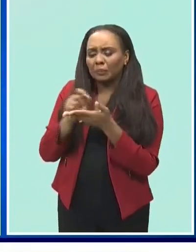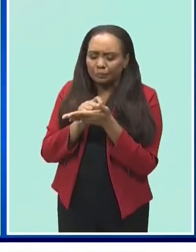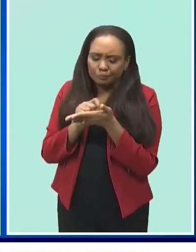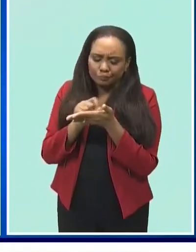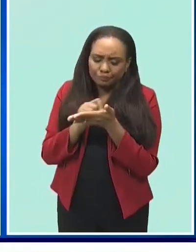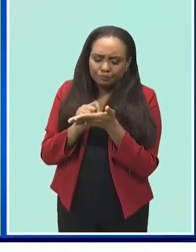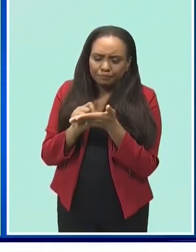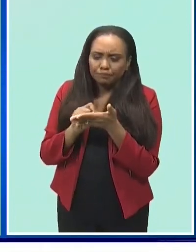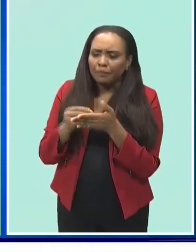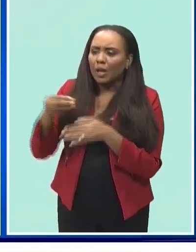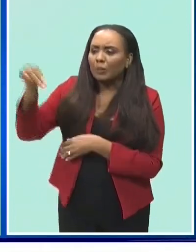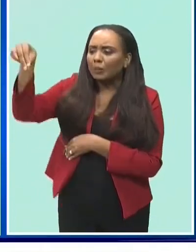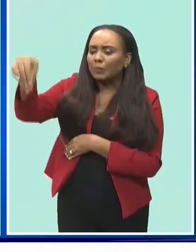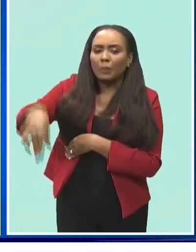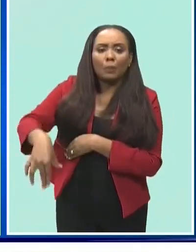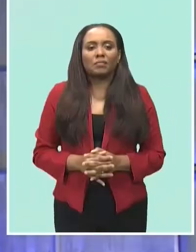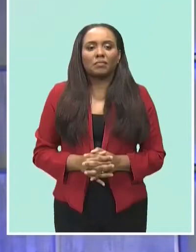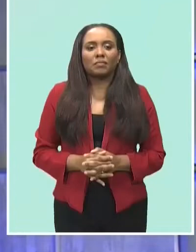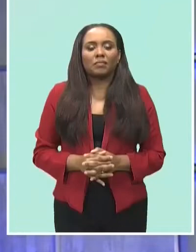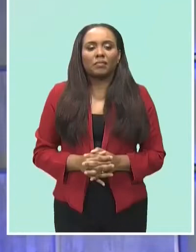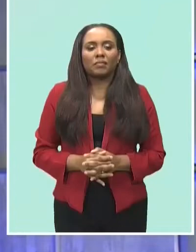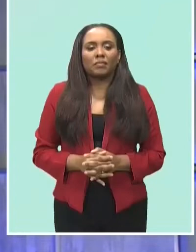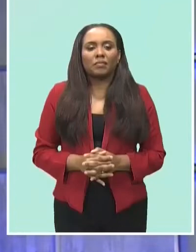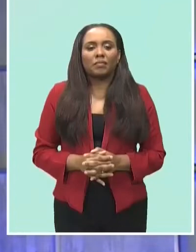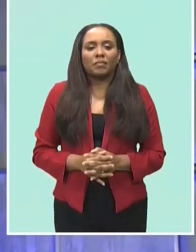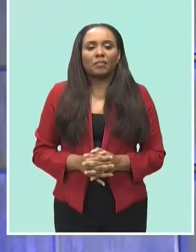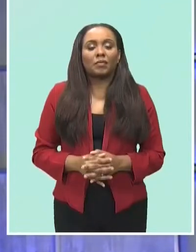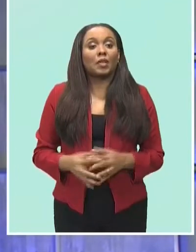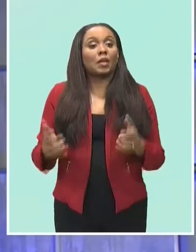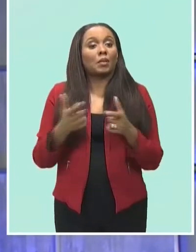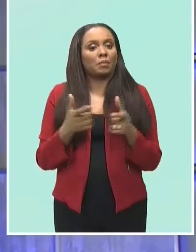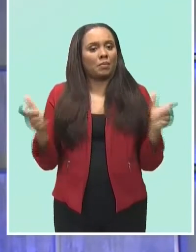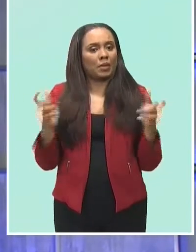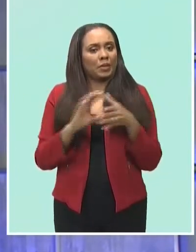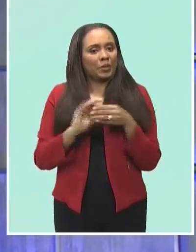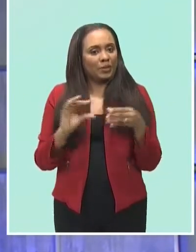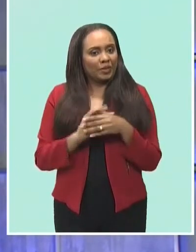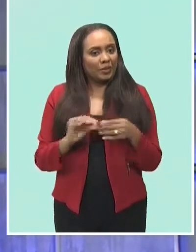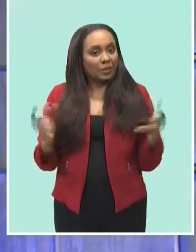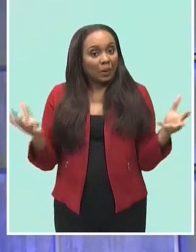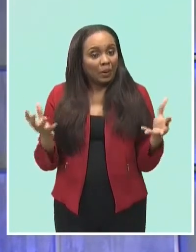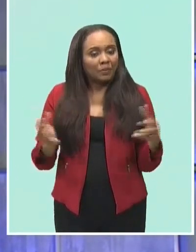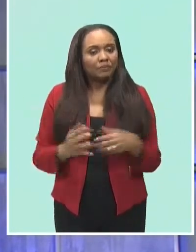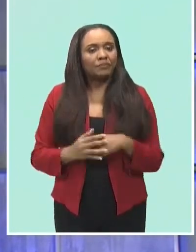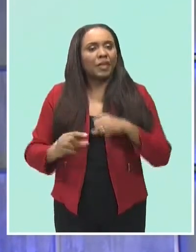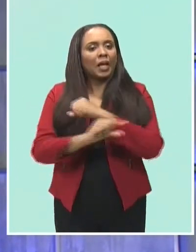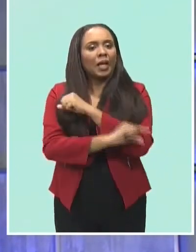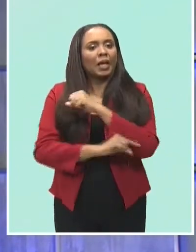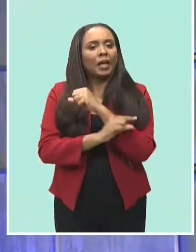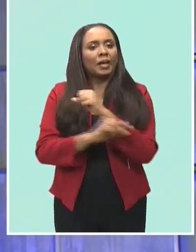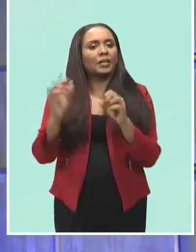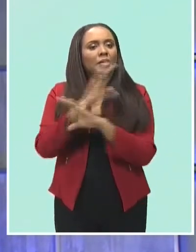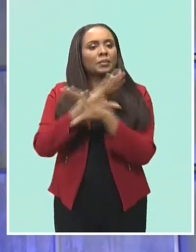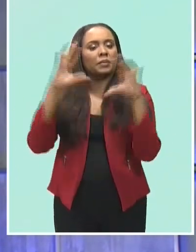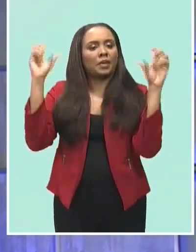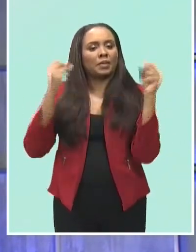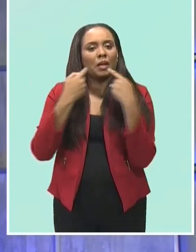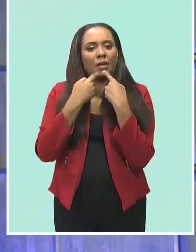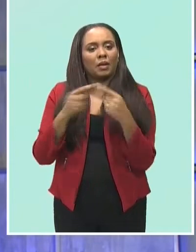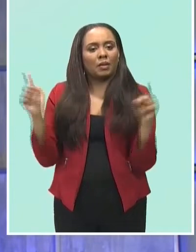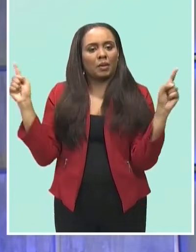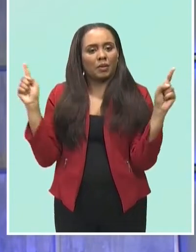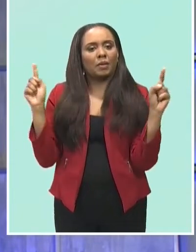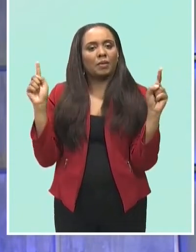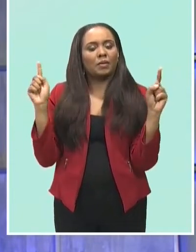winner, but I'm happy today to be the winner. The big story in regional news, Guyana's President David Granger announced late this evening